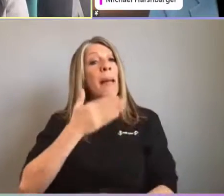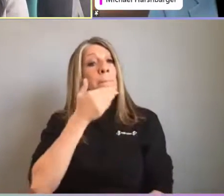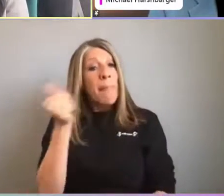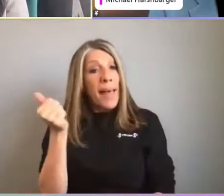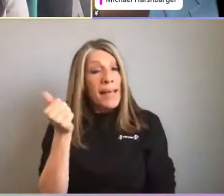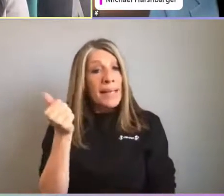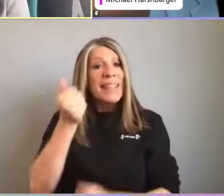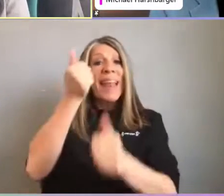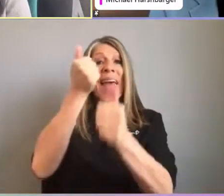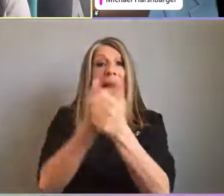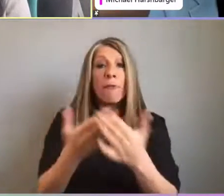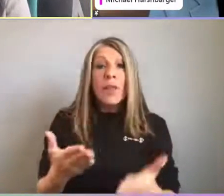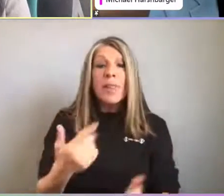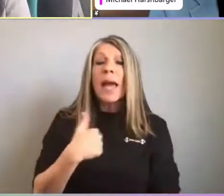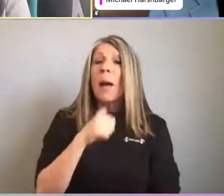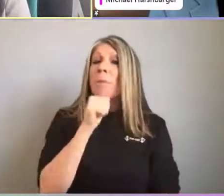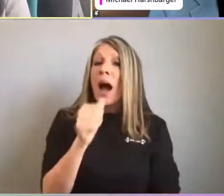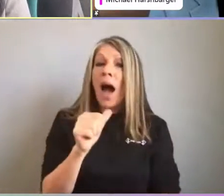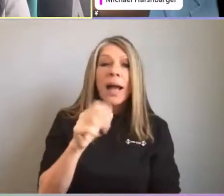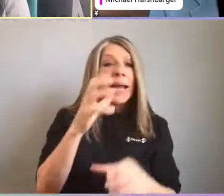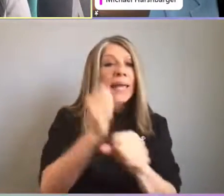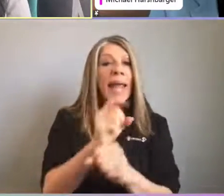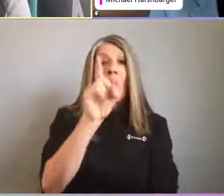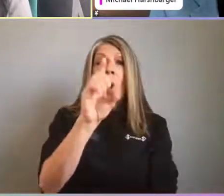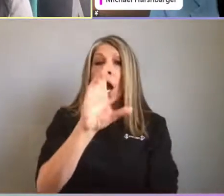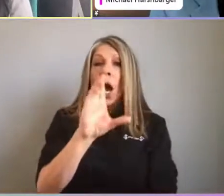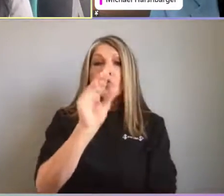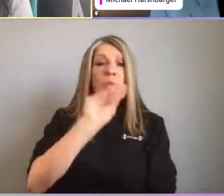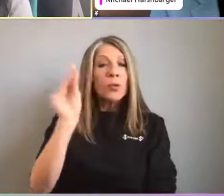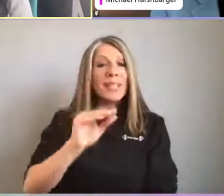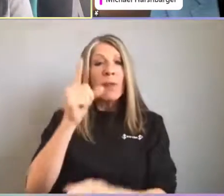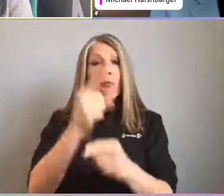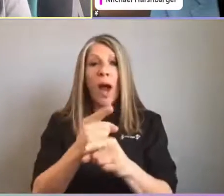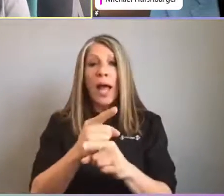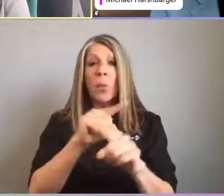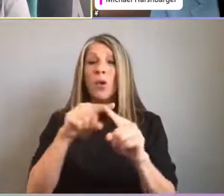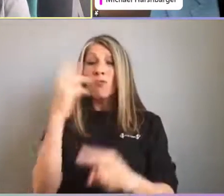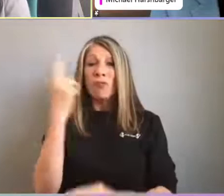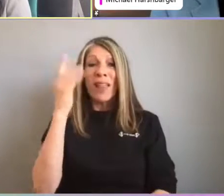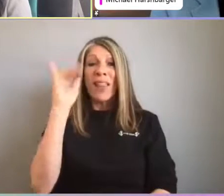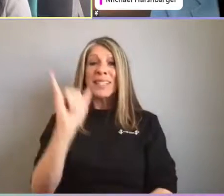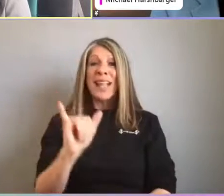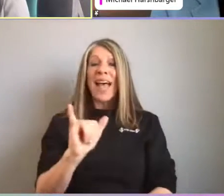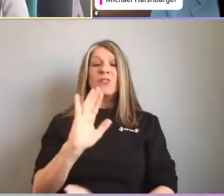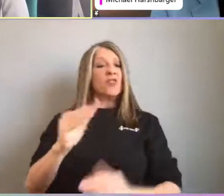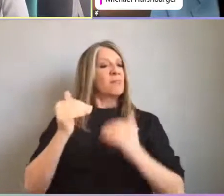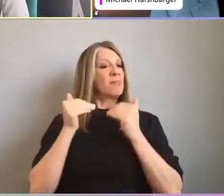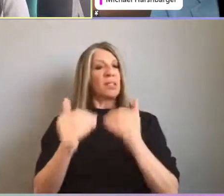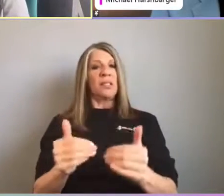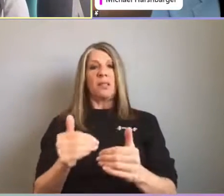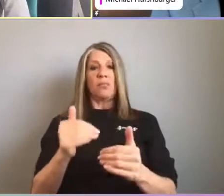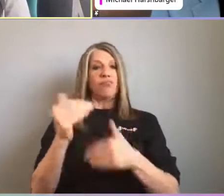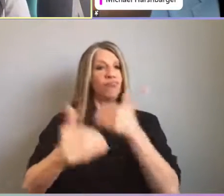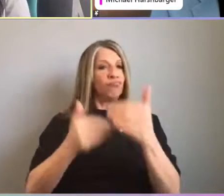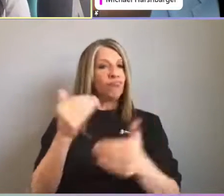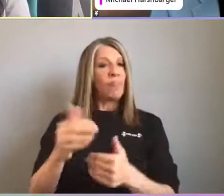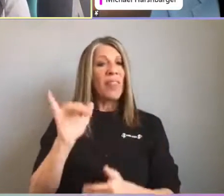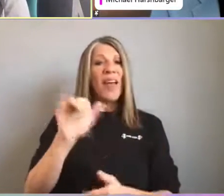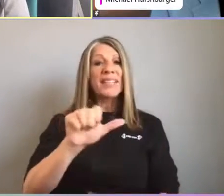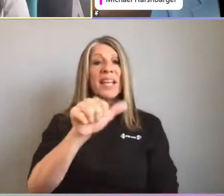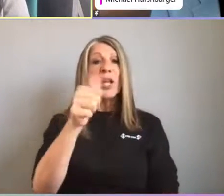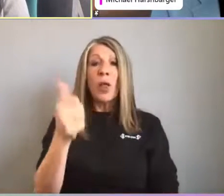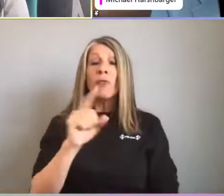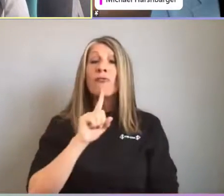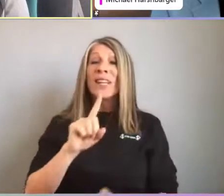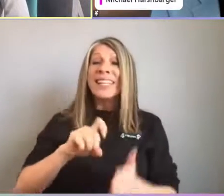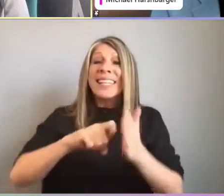everything, and I'm not going to get it 100% right. But when you realize you don't, correct yourself and move on. That's another key part